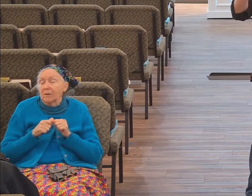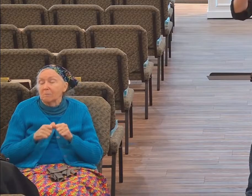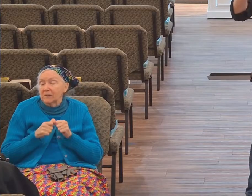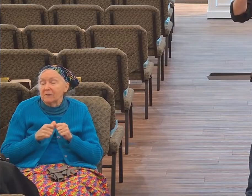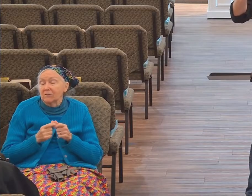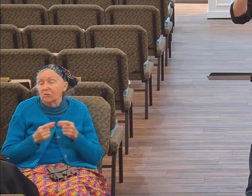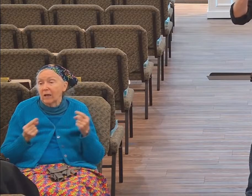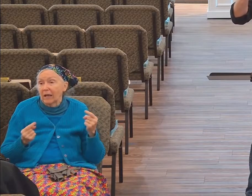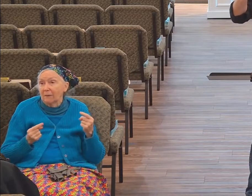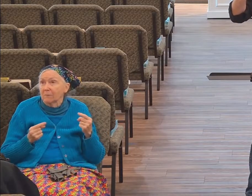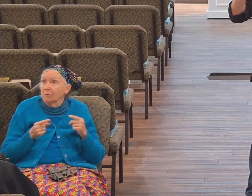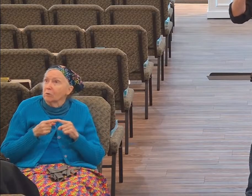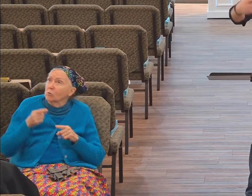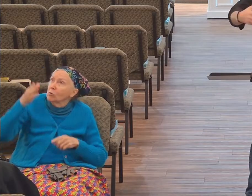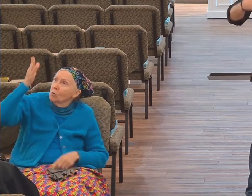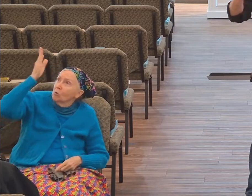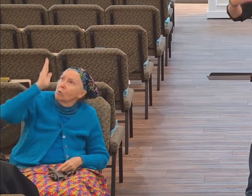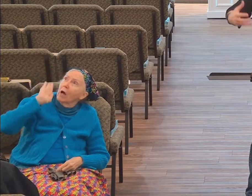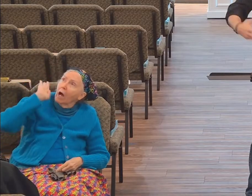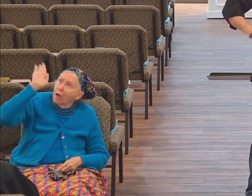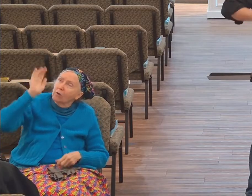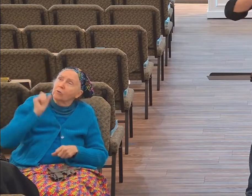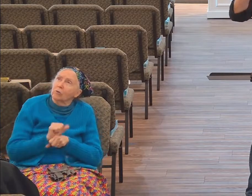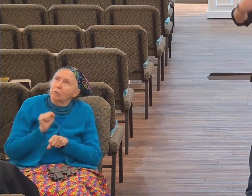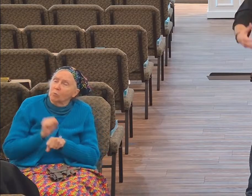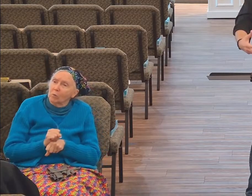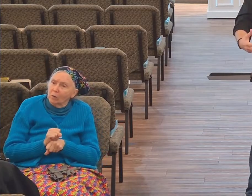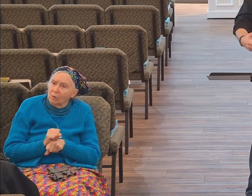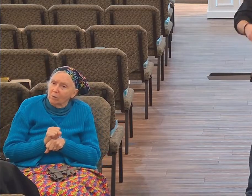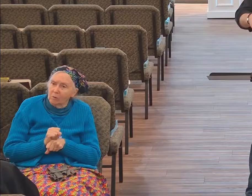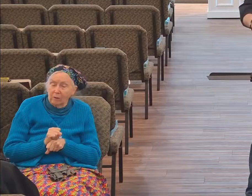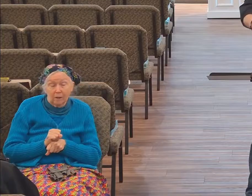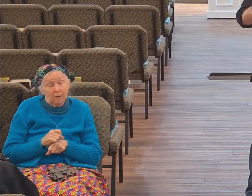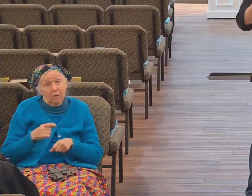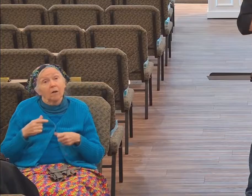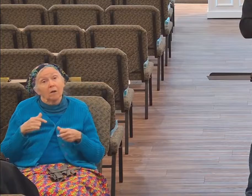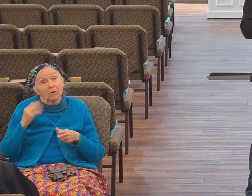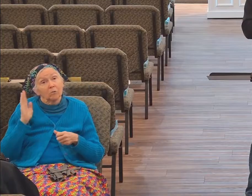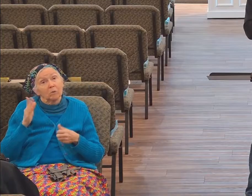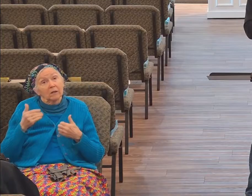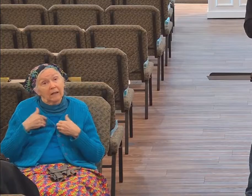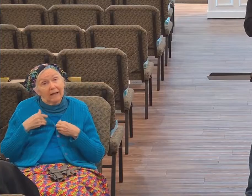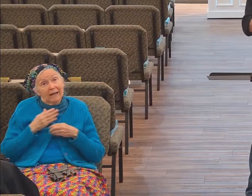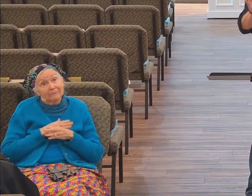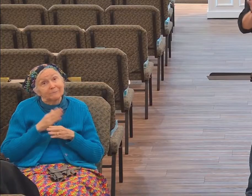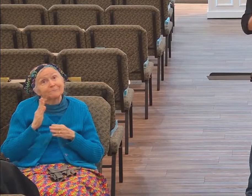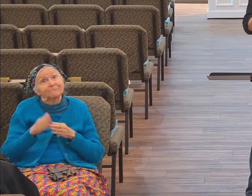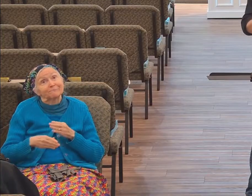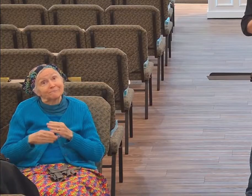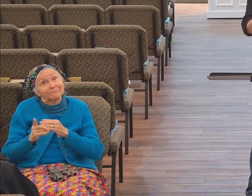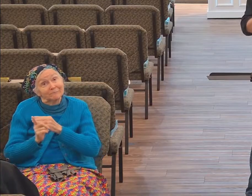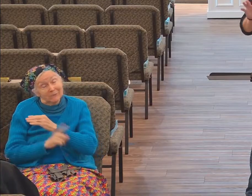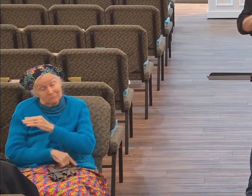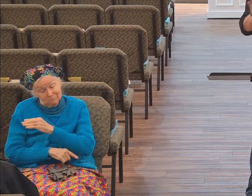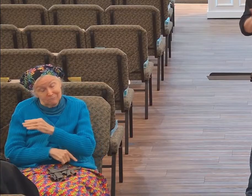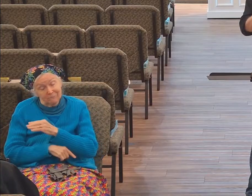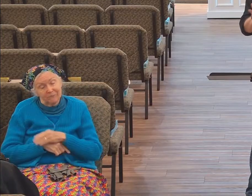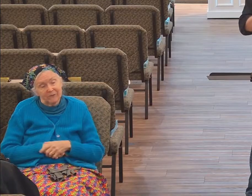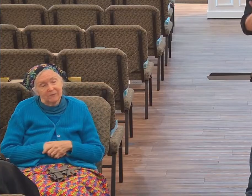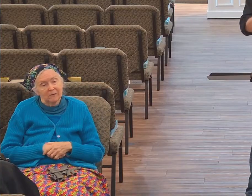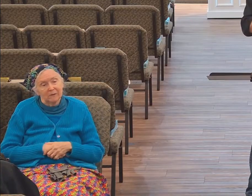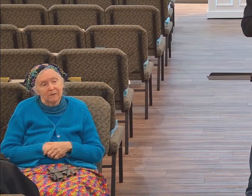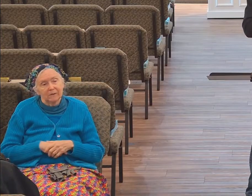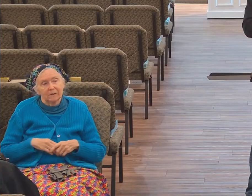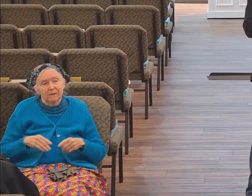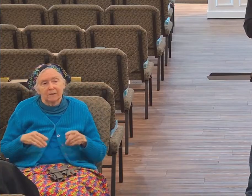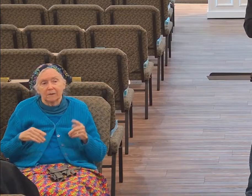to God's work and what God's doing. It has consequences, and Paul seems to think, and we don't know, this is part of that, we're not aware of